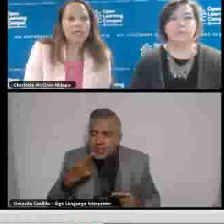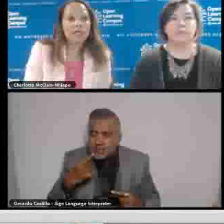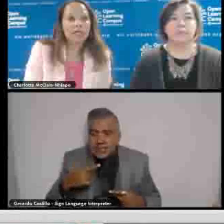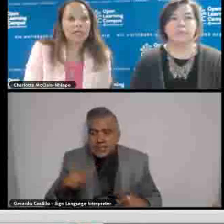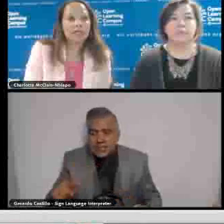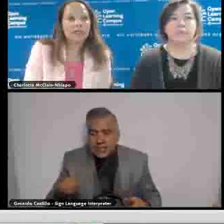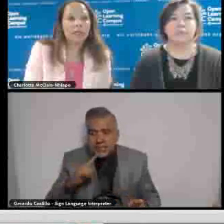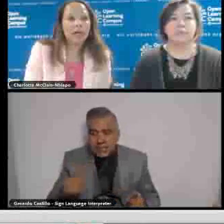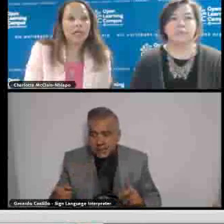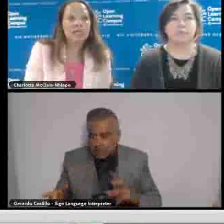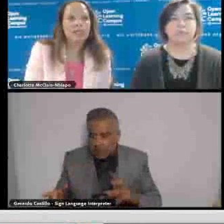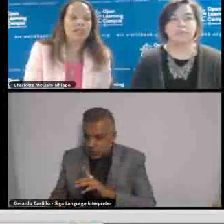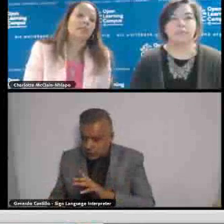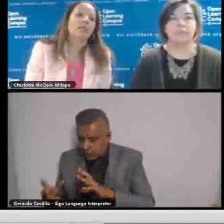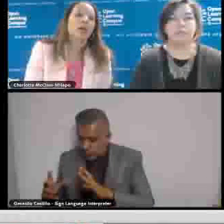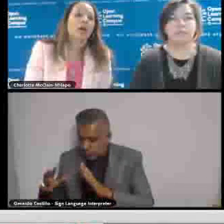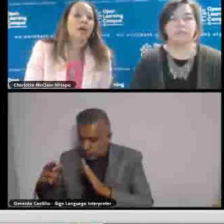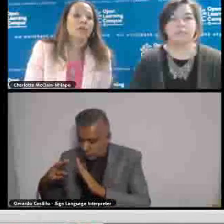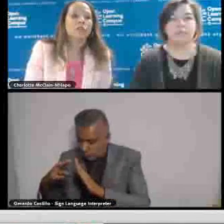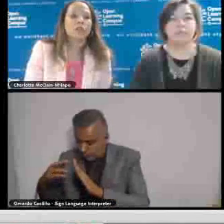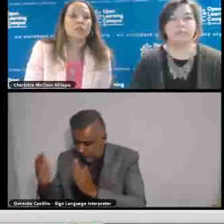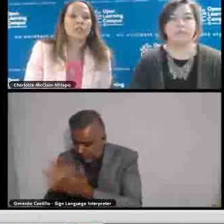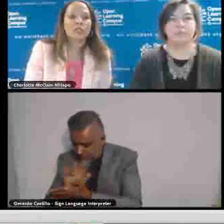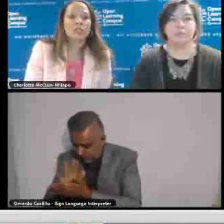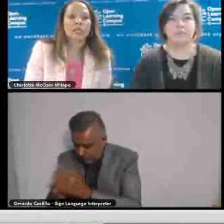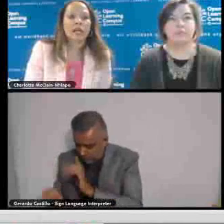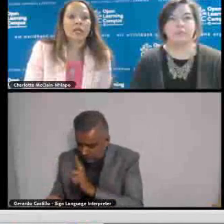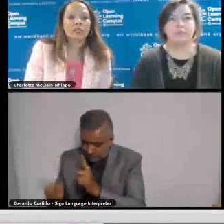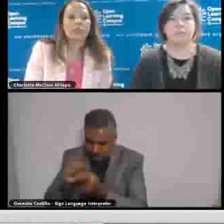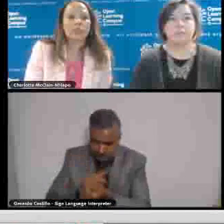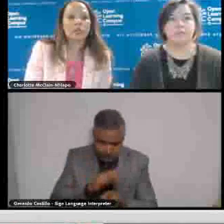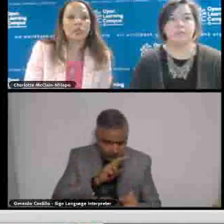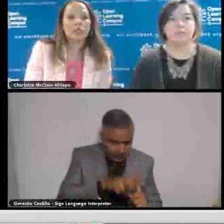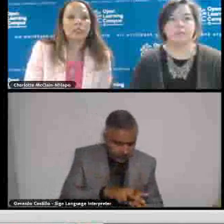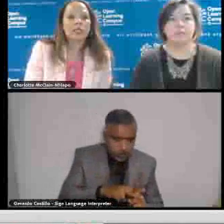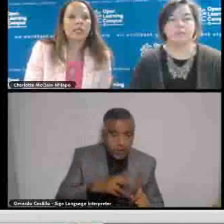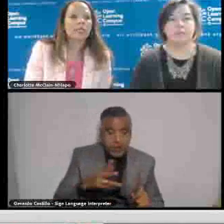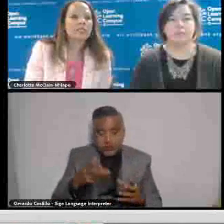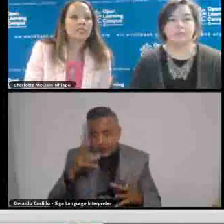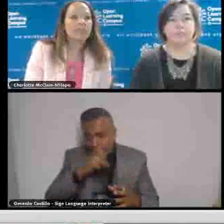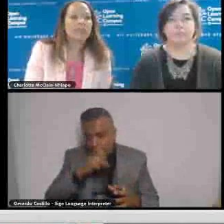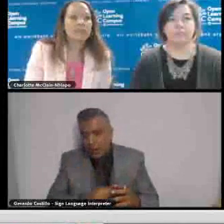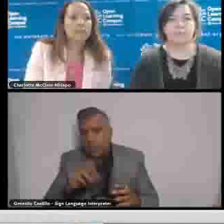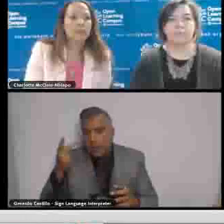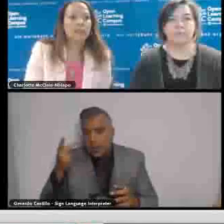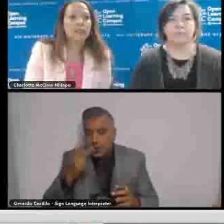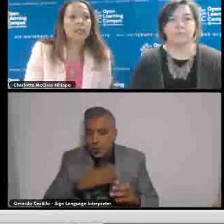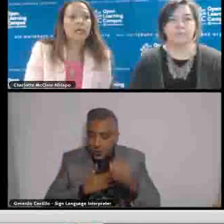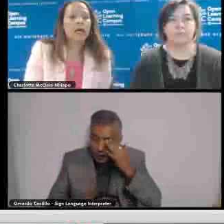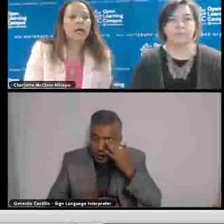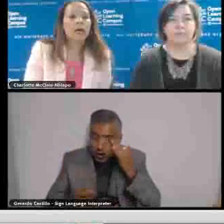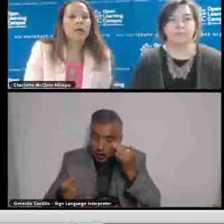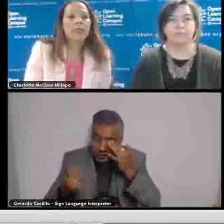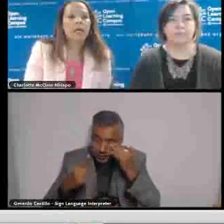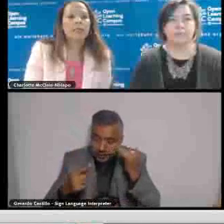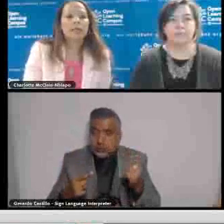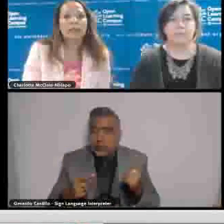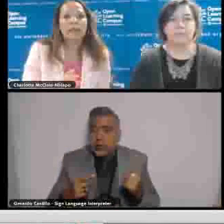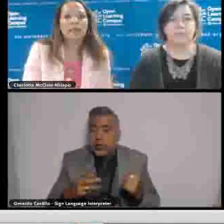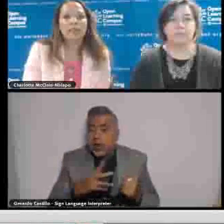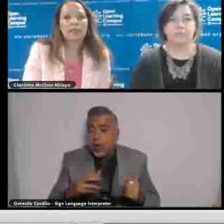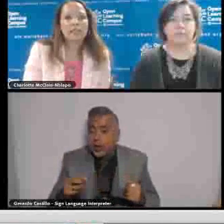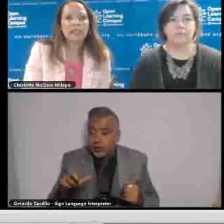this into practice, and attributes that to the lack of political will, the lack of understanding of disability, and the lack